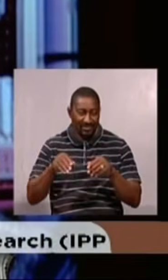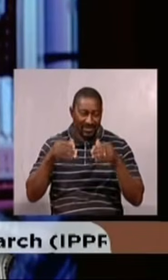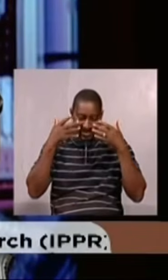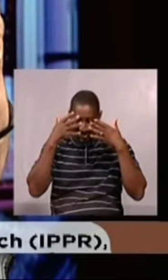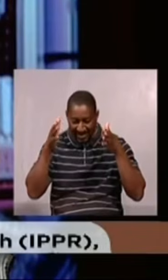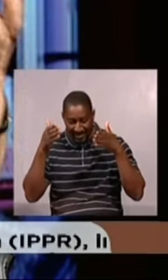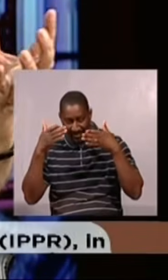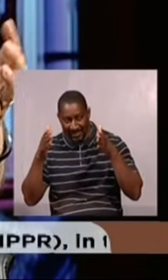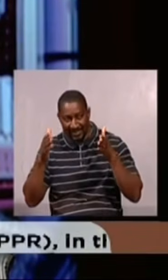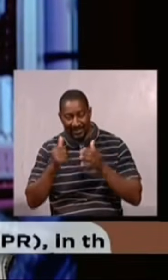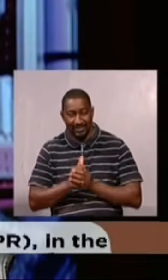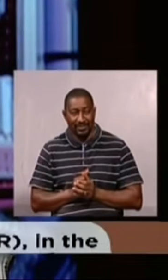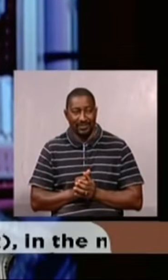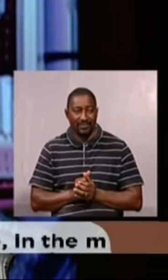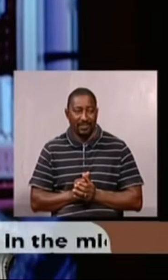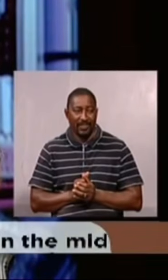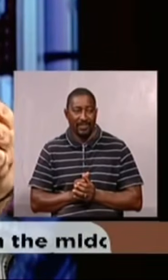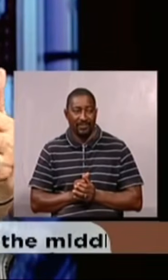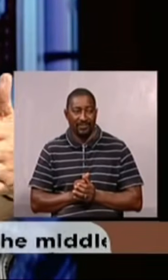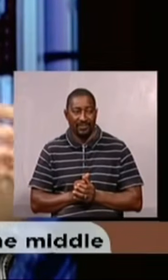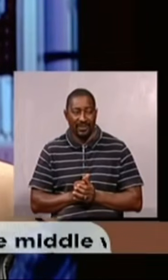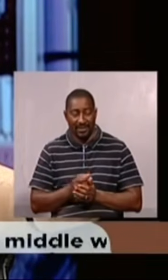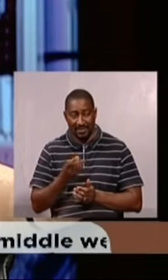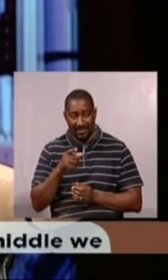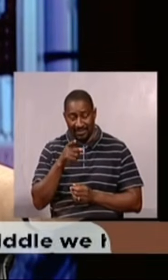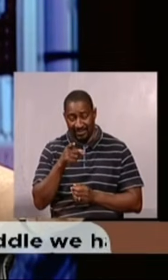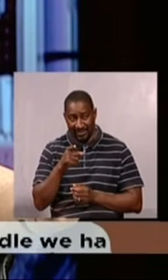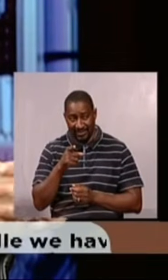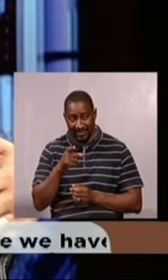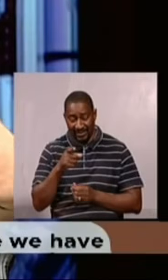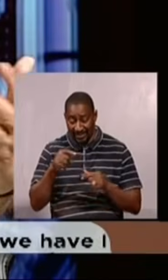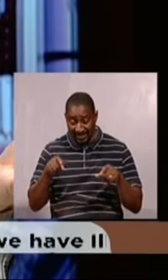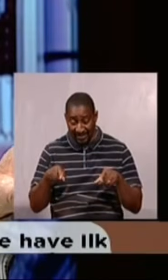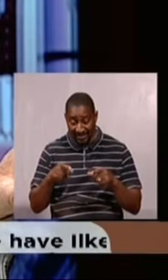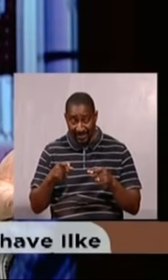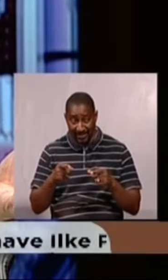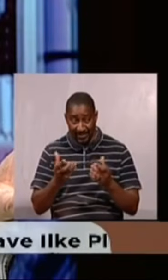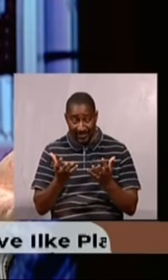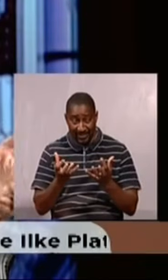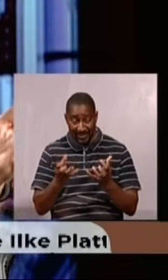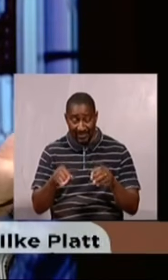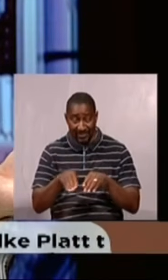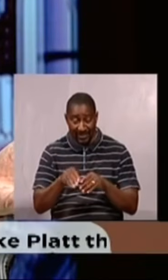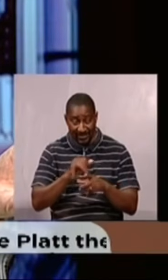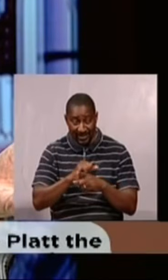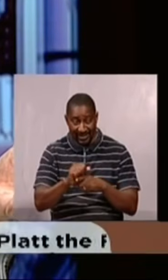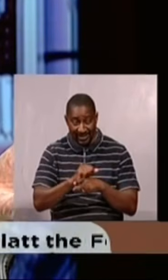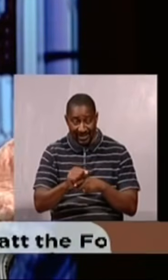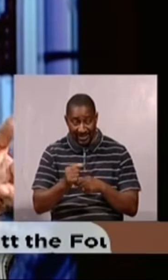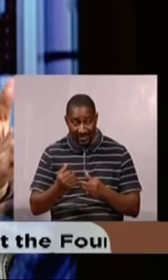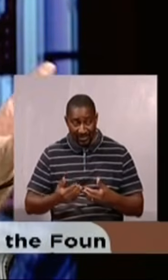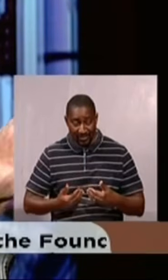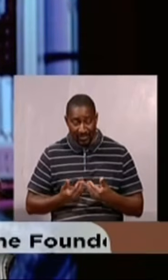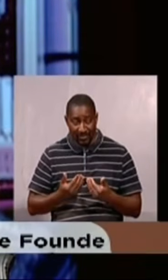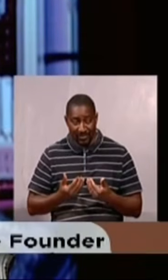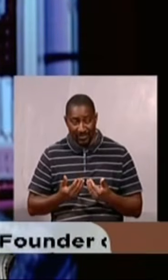actual original disinformation. But I think that's the kind of thing that civil society can do. And we're also training young people, young civil society